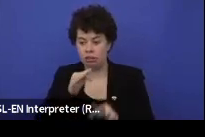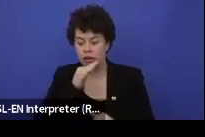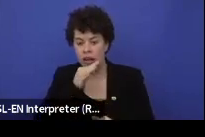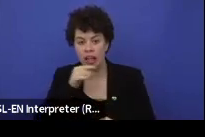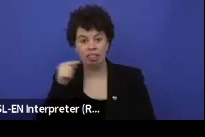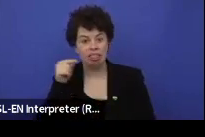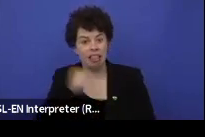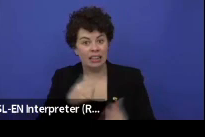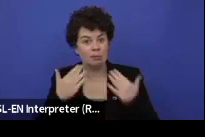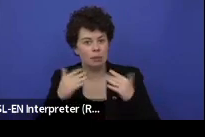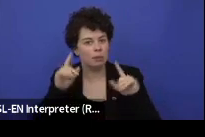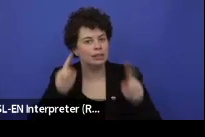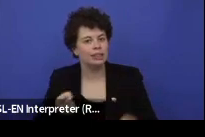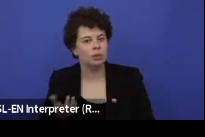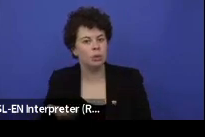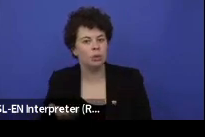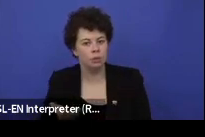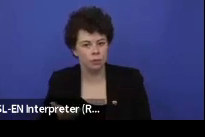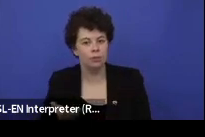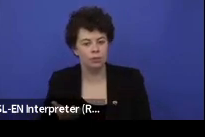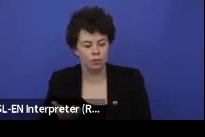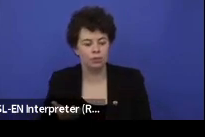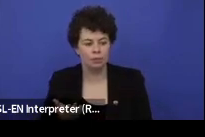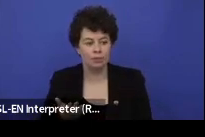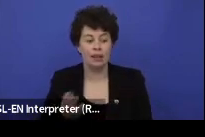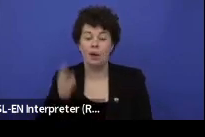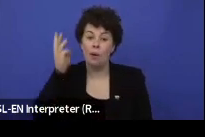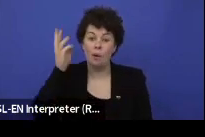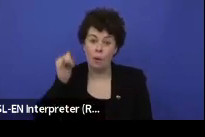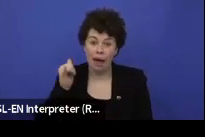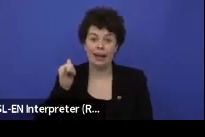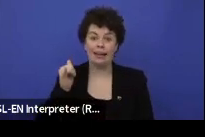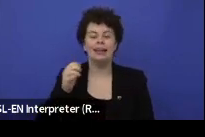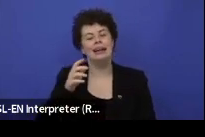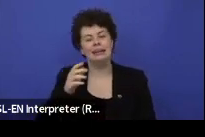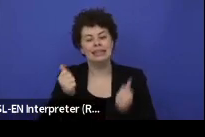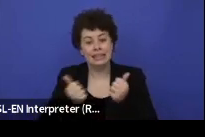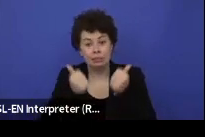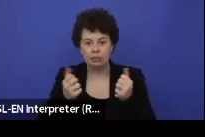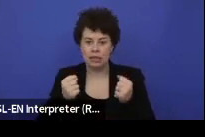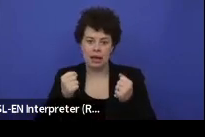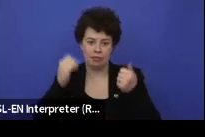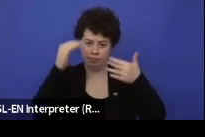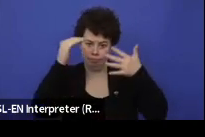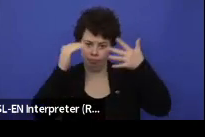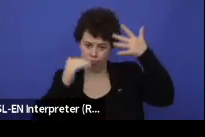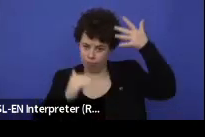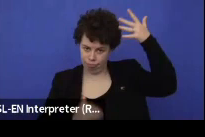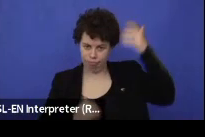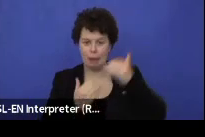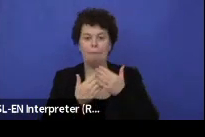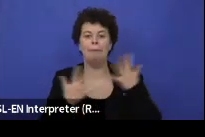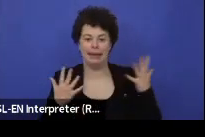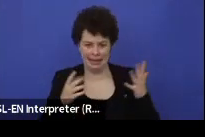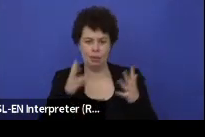on to symptoms because there are quite a lot of them. So, yeah.